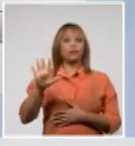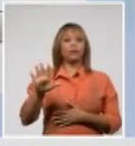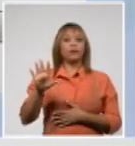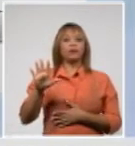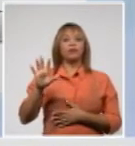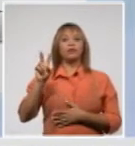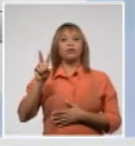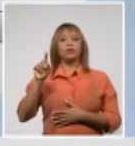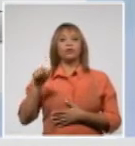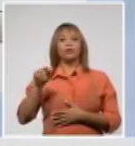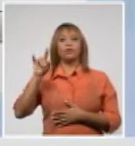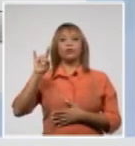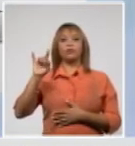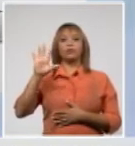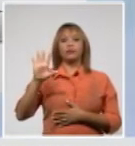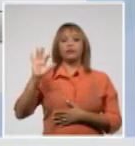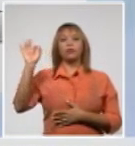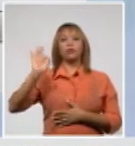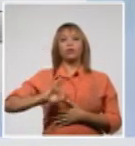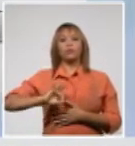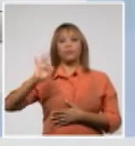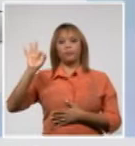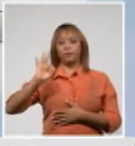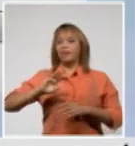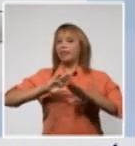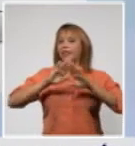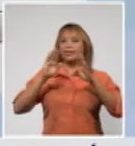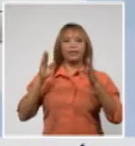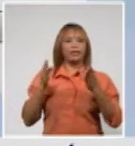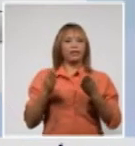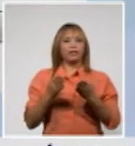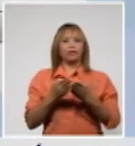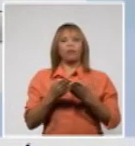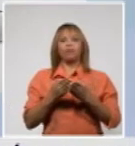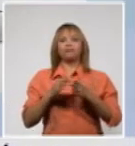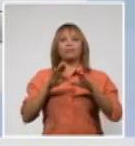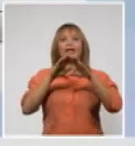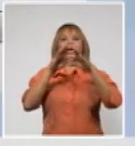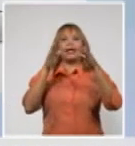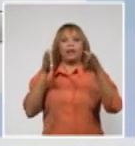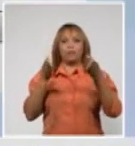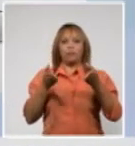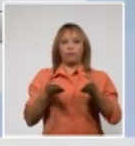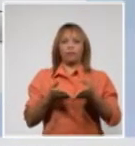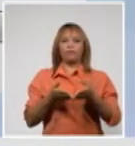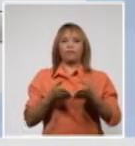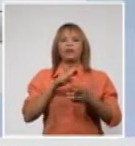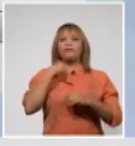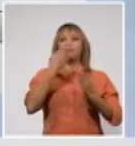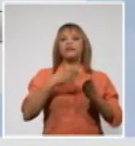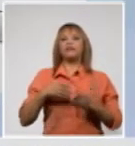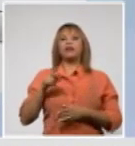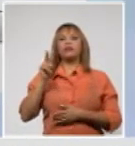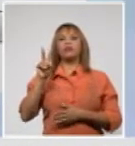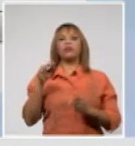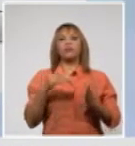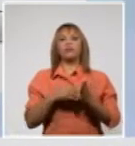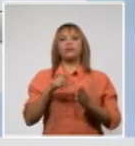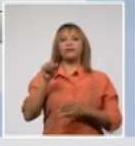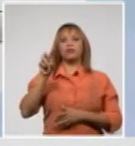2,130 people died of the virus in the region yesterday, for a COVID-19 death toll